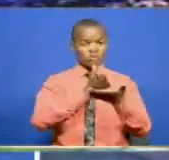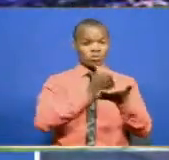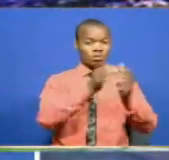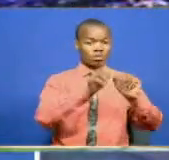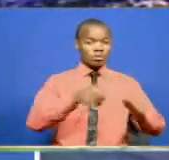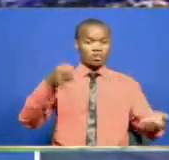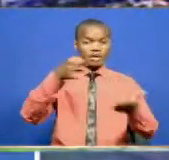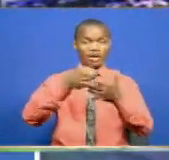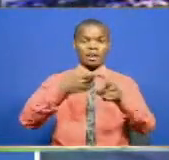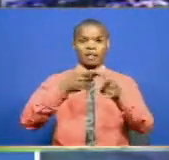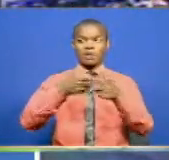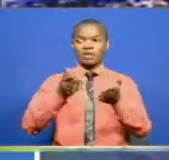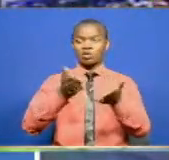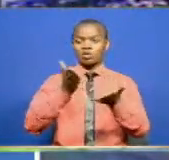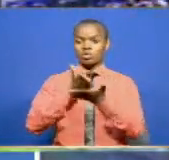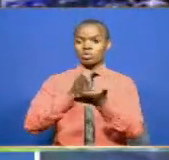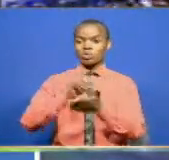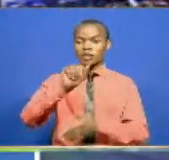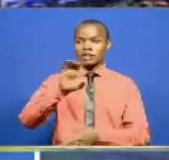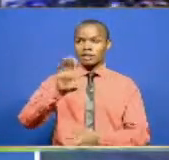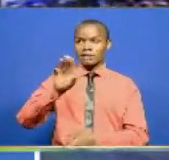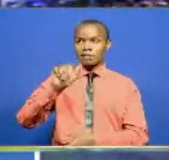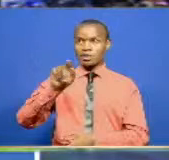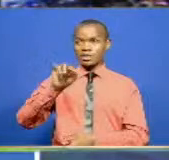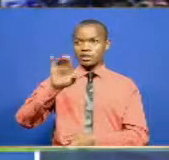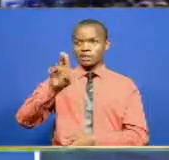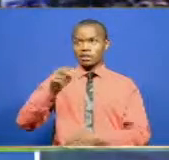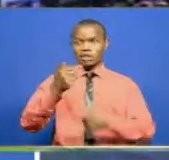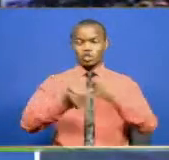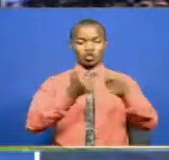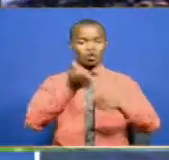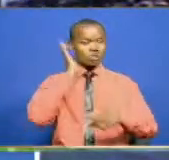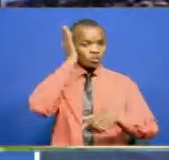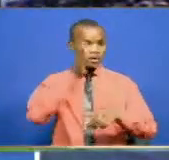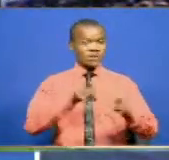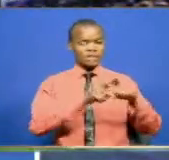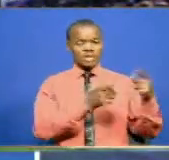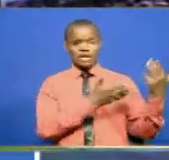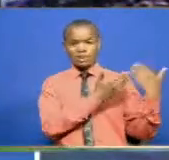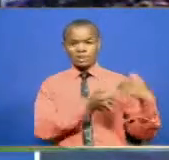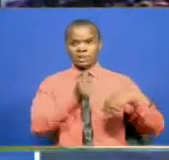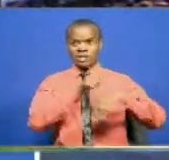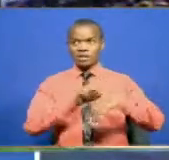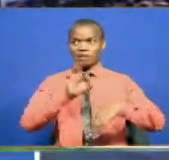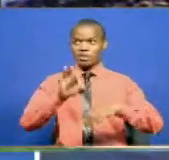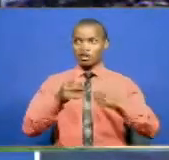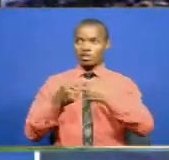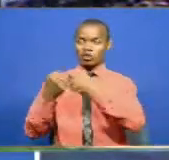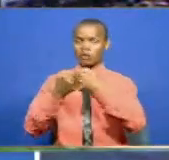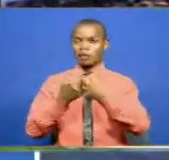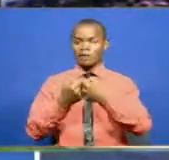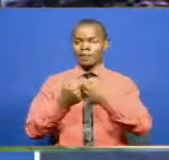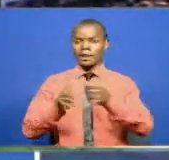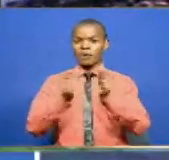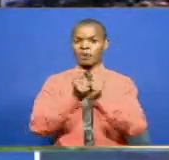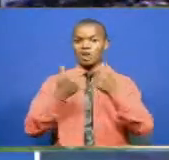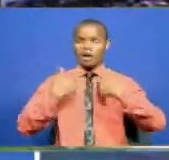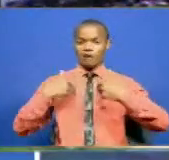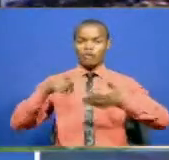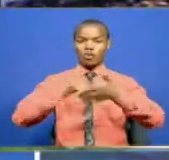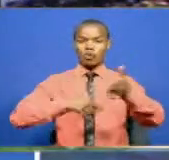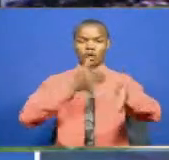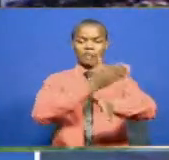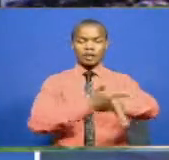is likely to continue in attack. Ryan Fredericks is expected to be available after a 3-match absence with a groin strain.